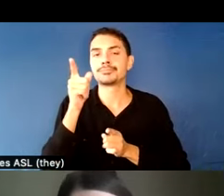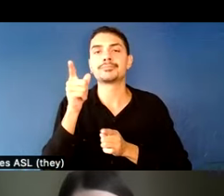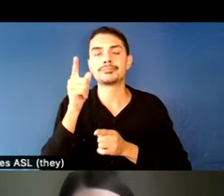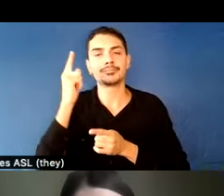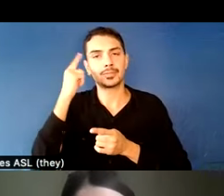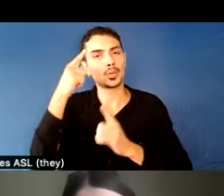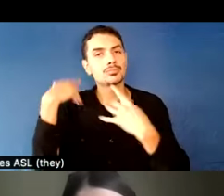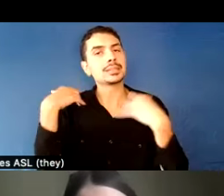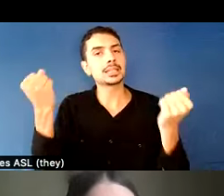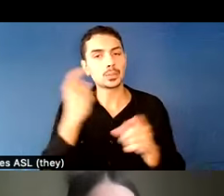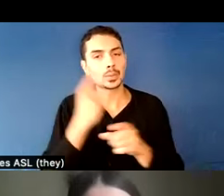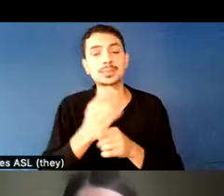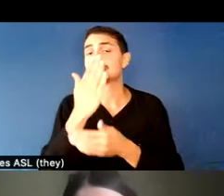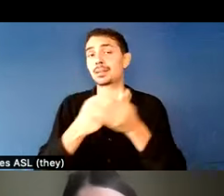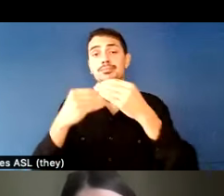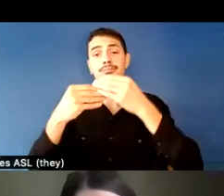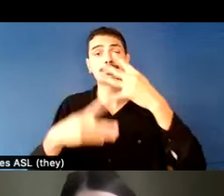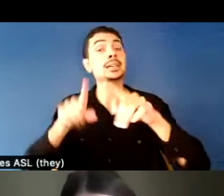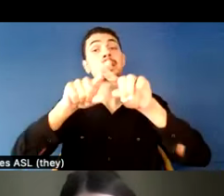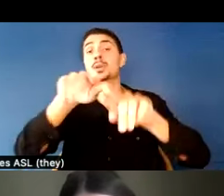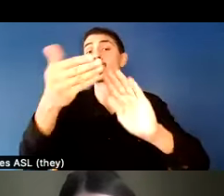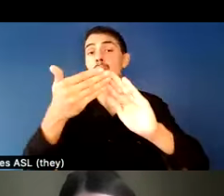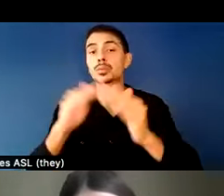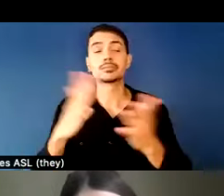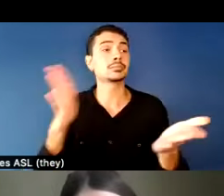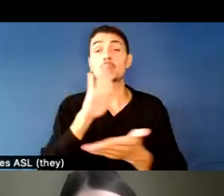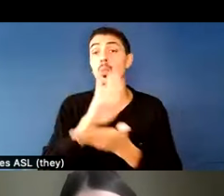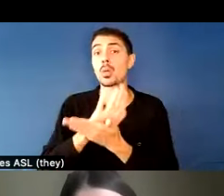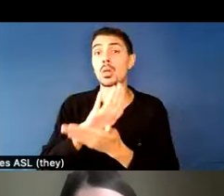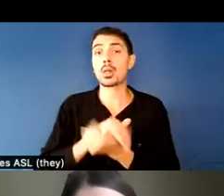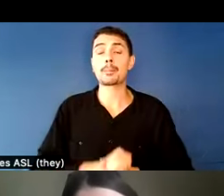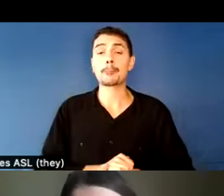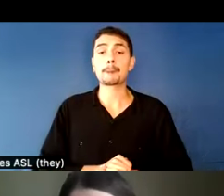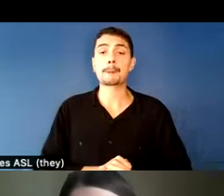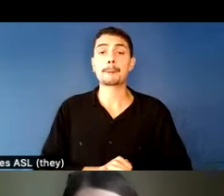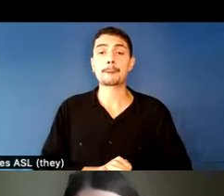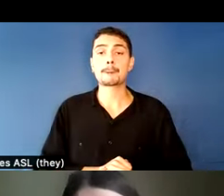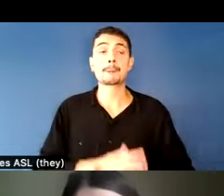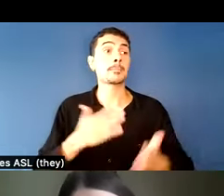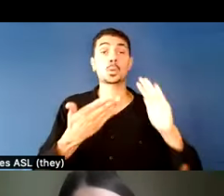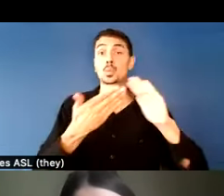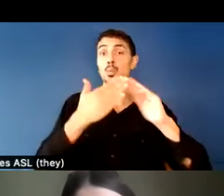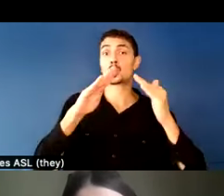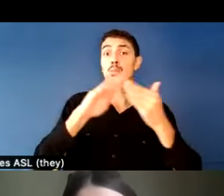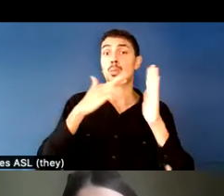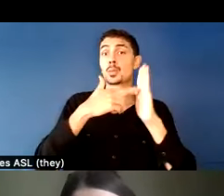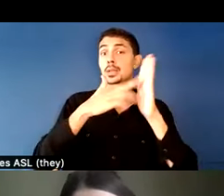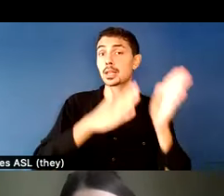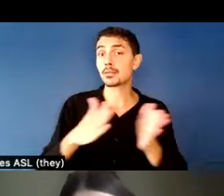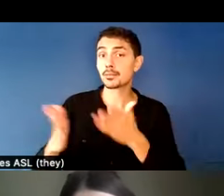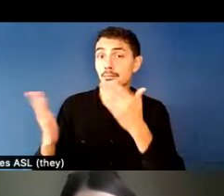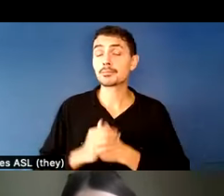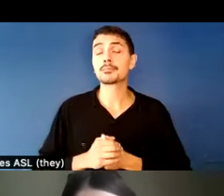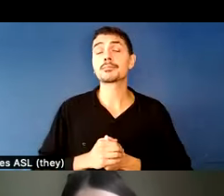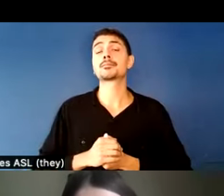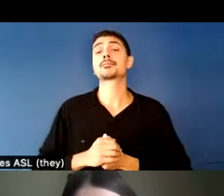some of those can be, depending on your community, the schools, different community representatives. That is something